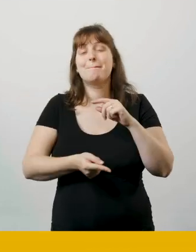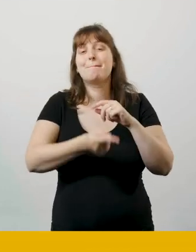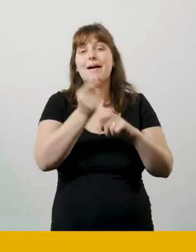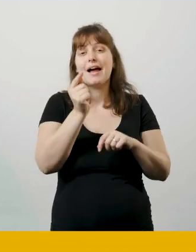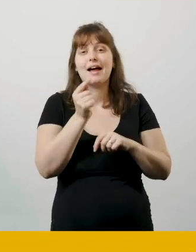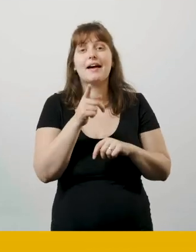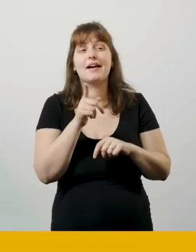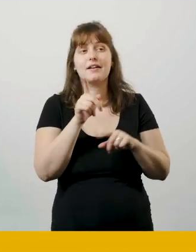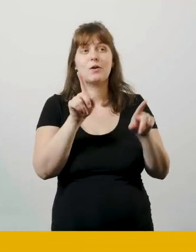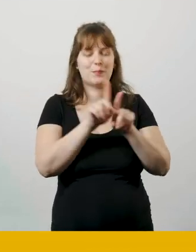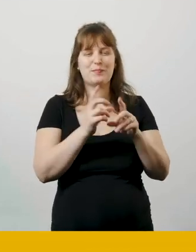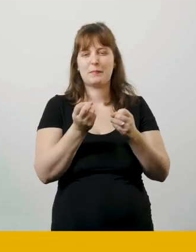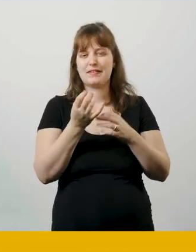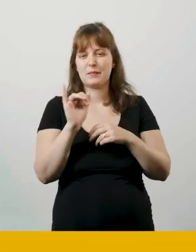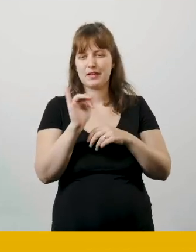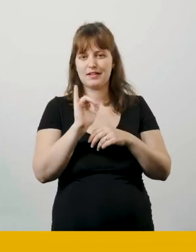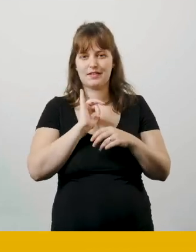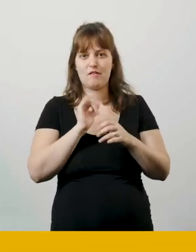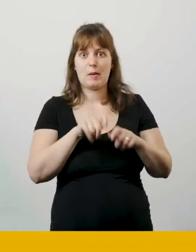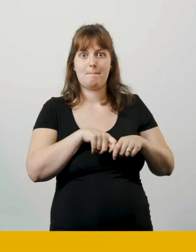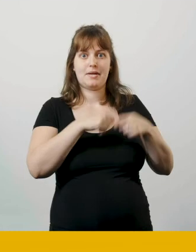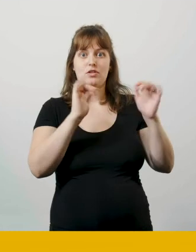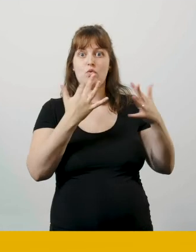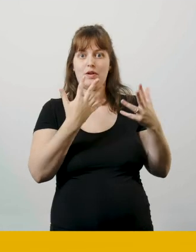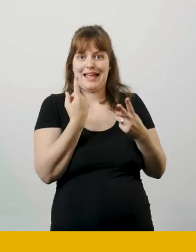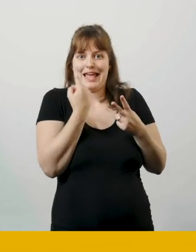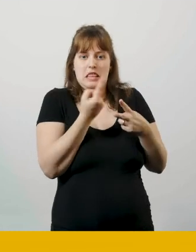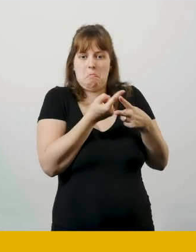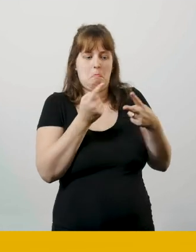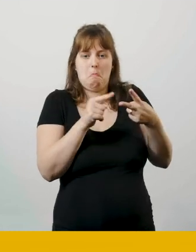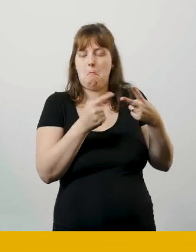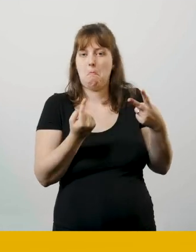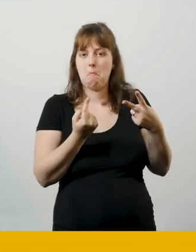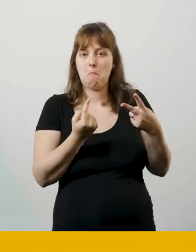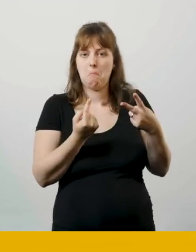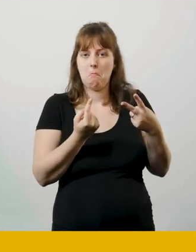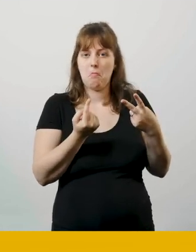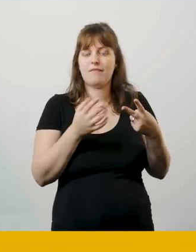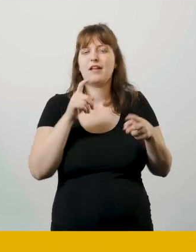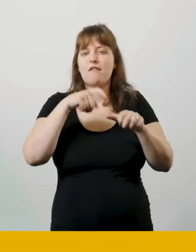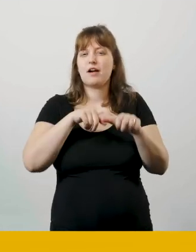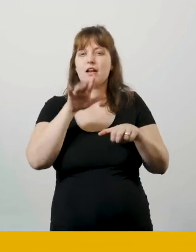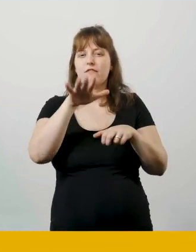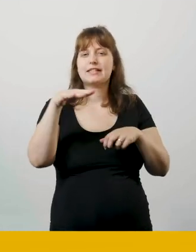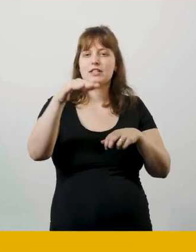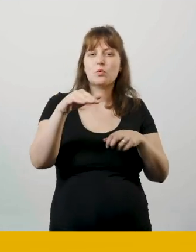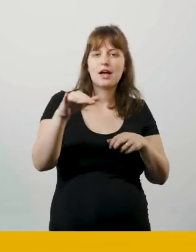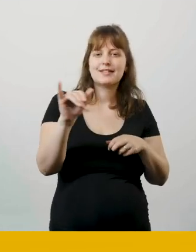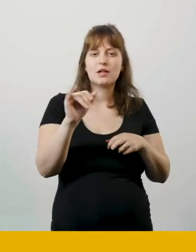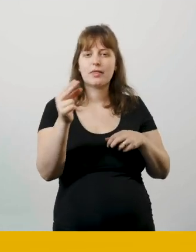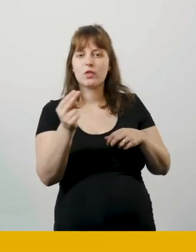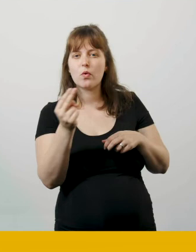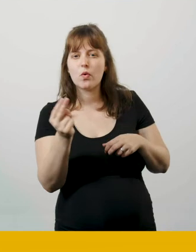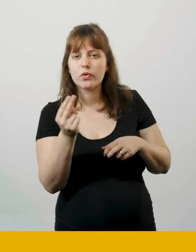also, usually, you start with one of the two, according to your situation, what